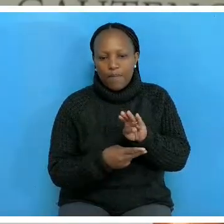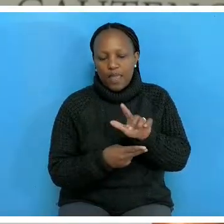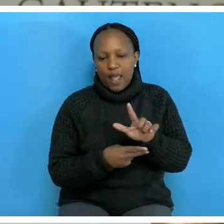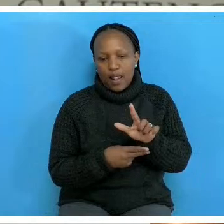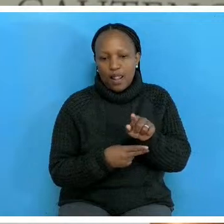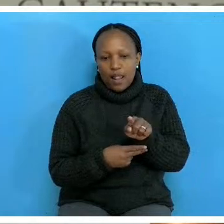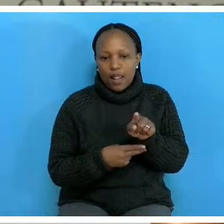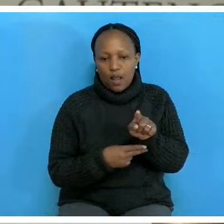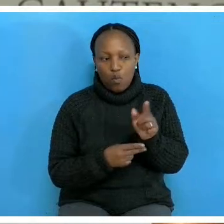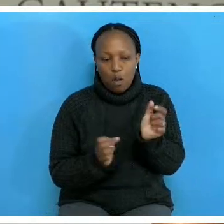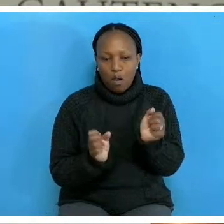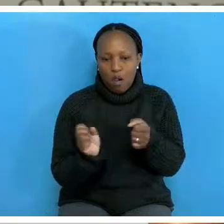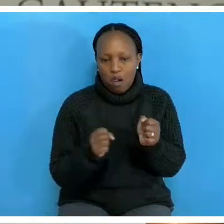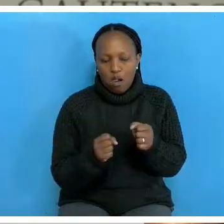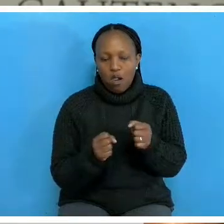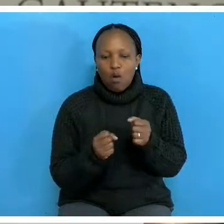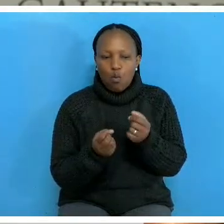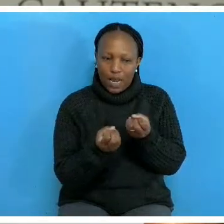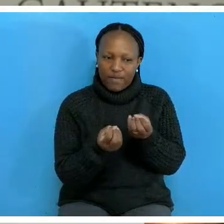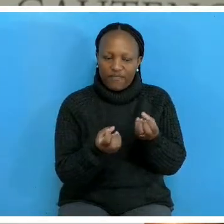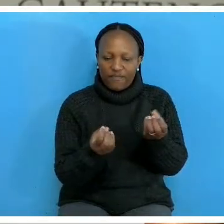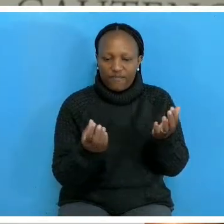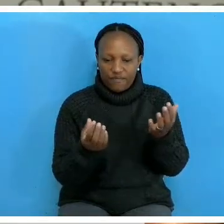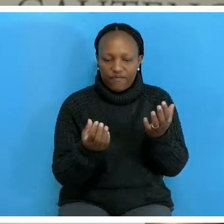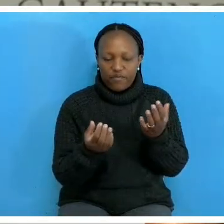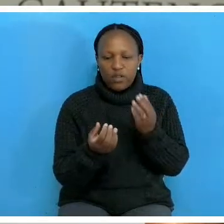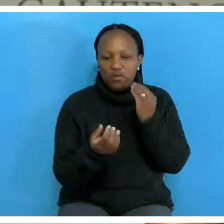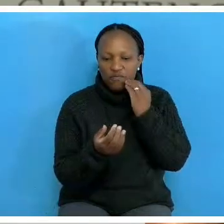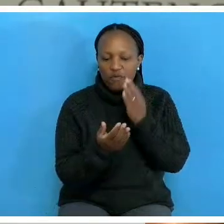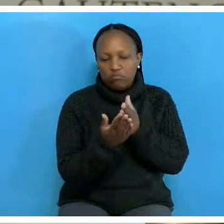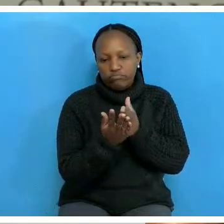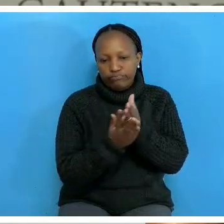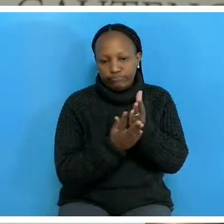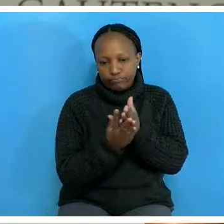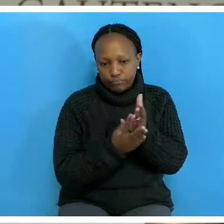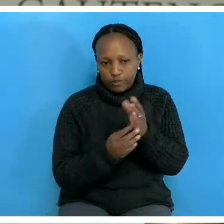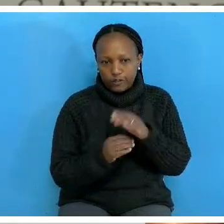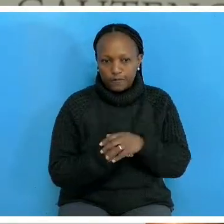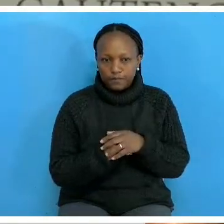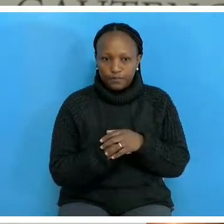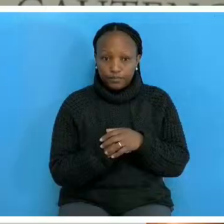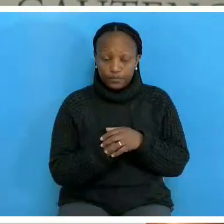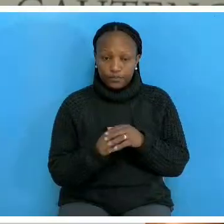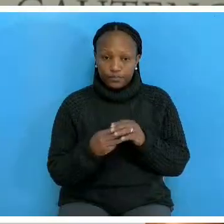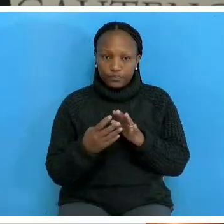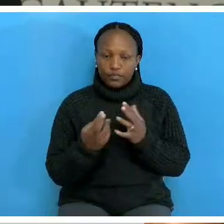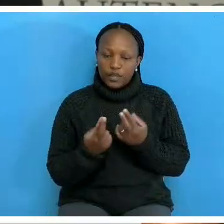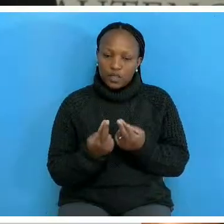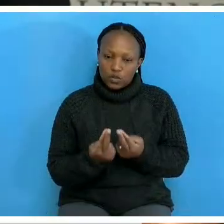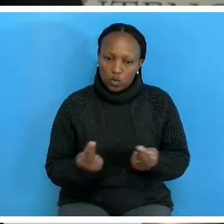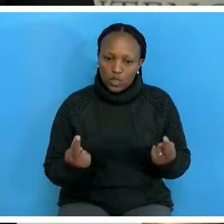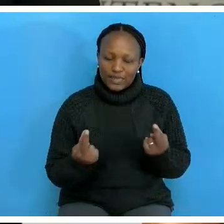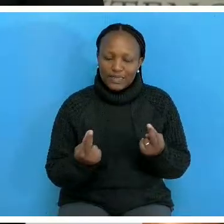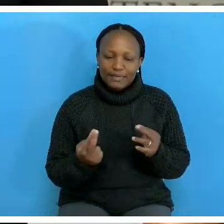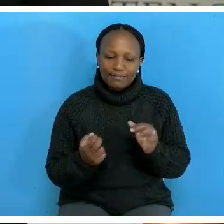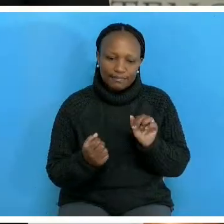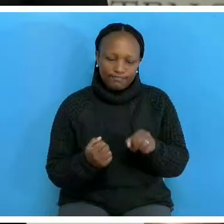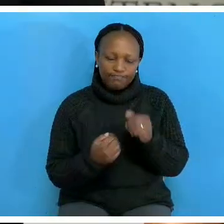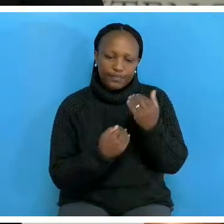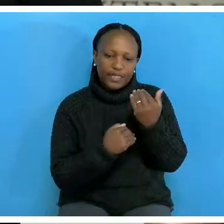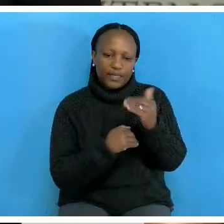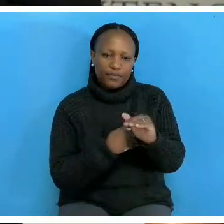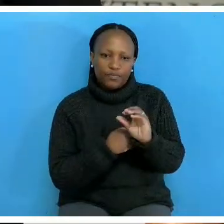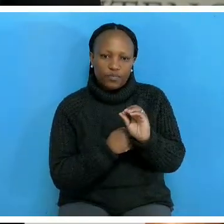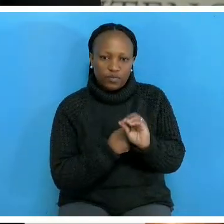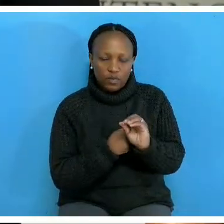deployed in this area so that you've got access to that information. Resources, yes, are limited, but we